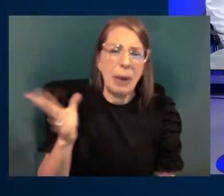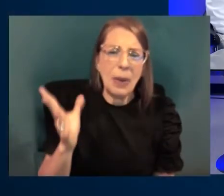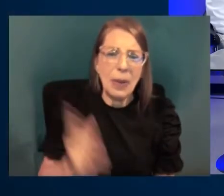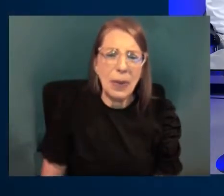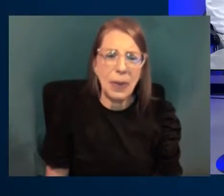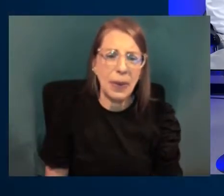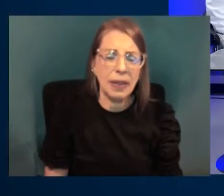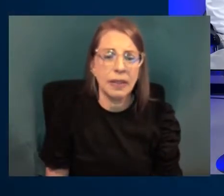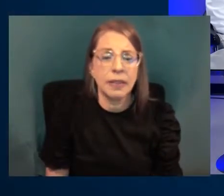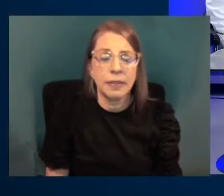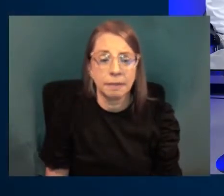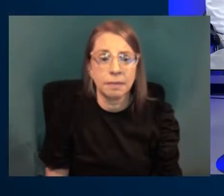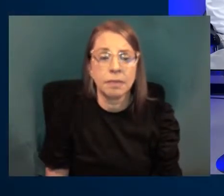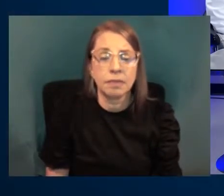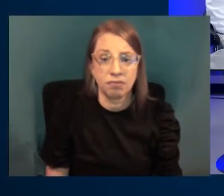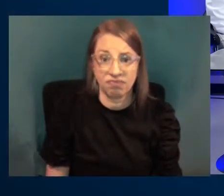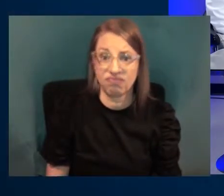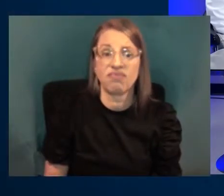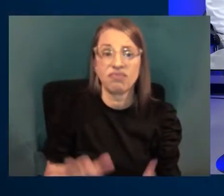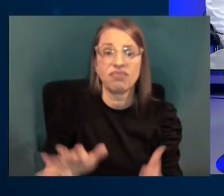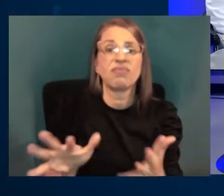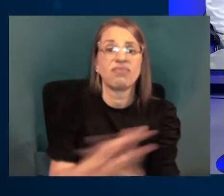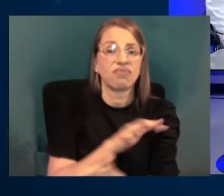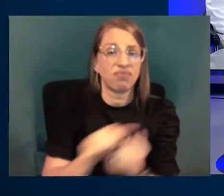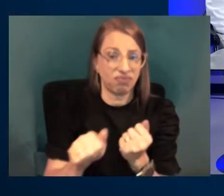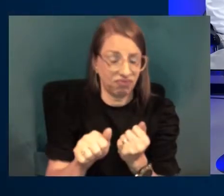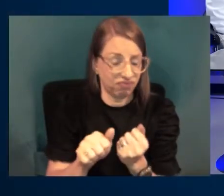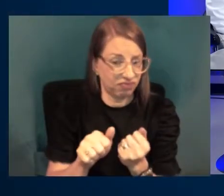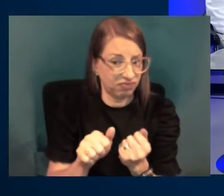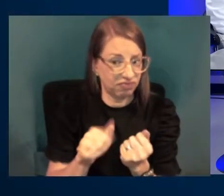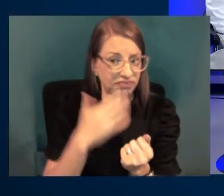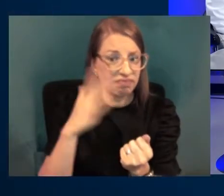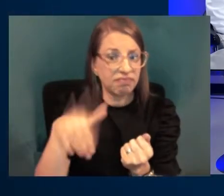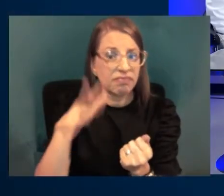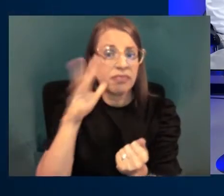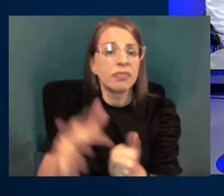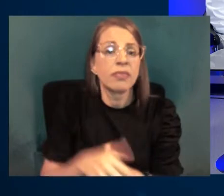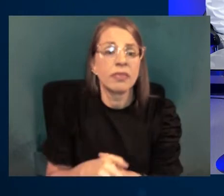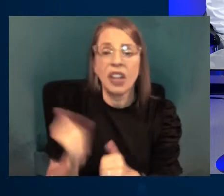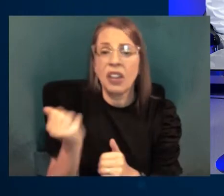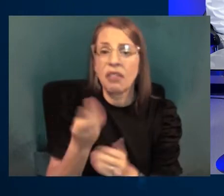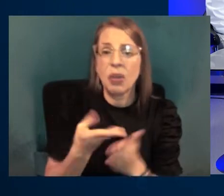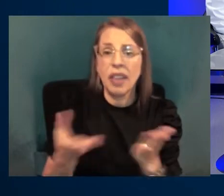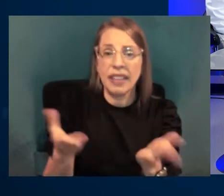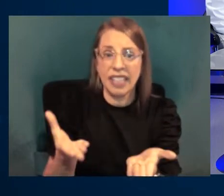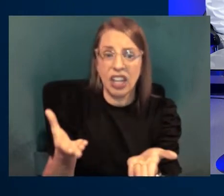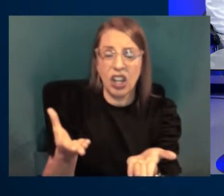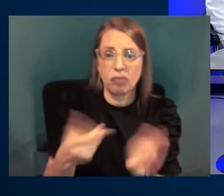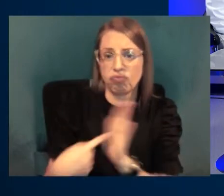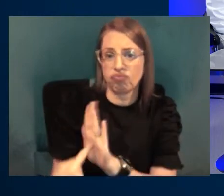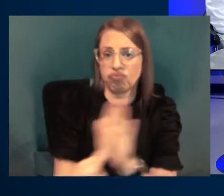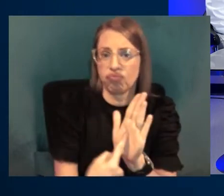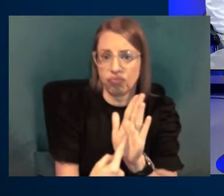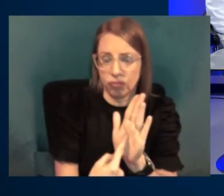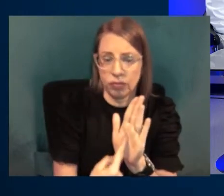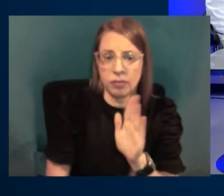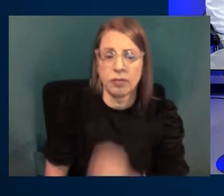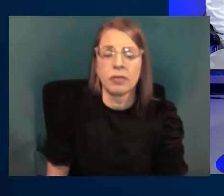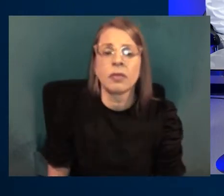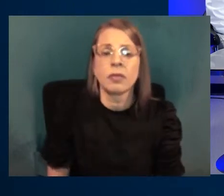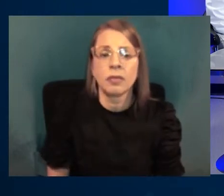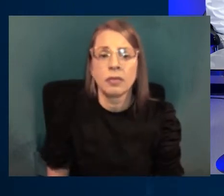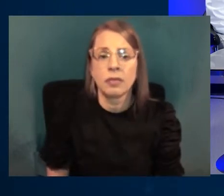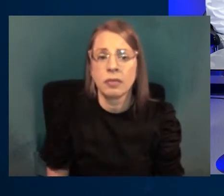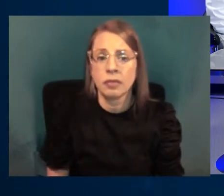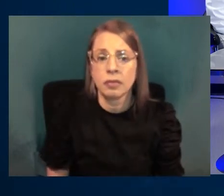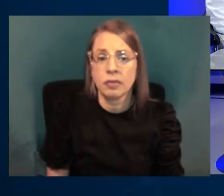It'll do a lot of damage, and we've got a few things here just for demonstration and display. You know, what